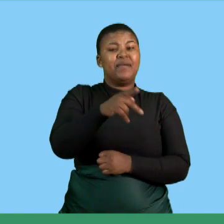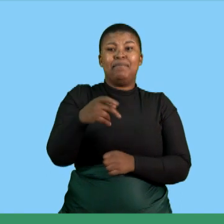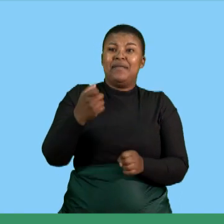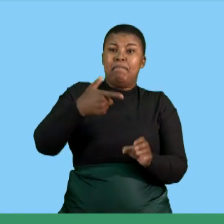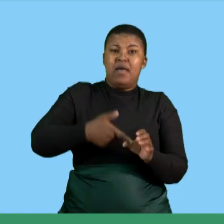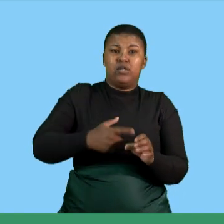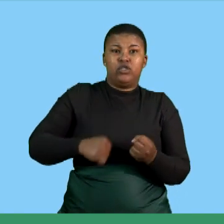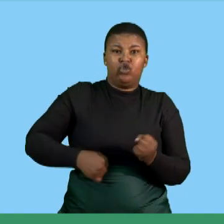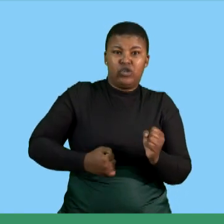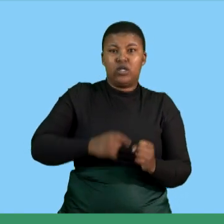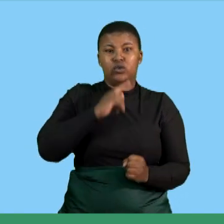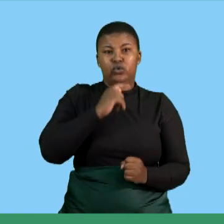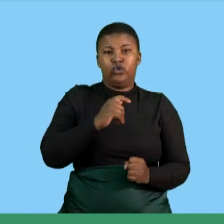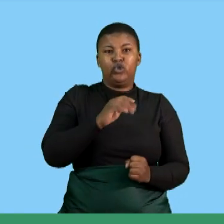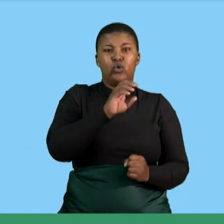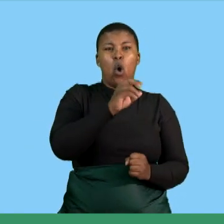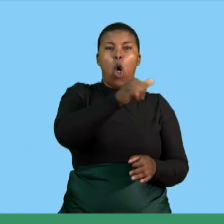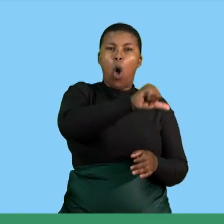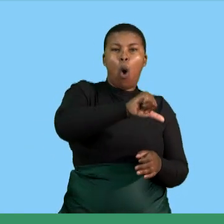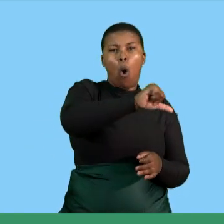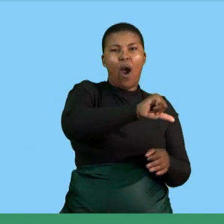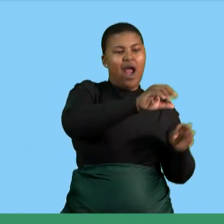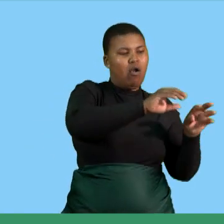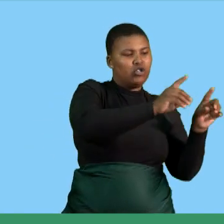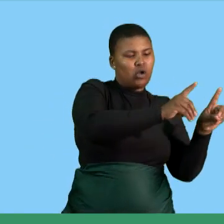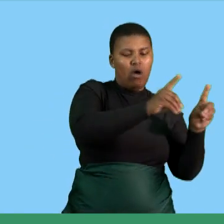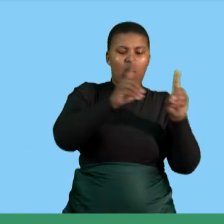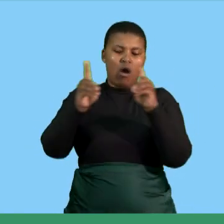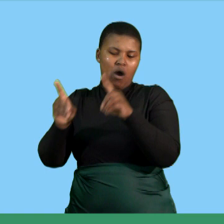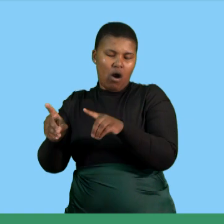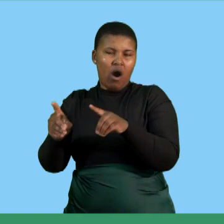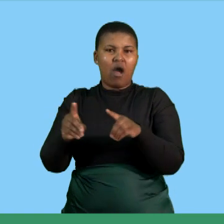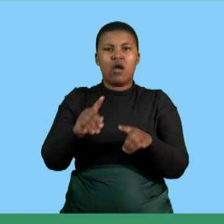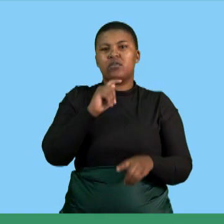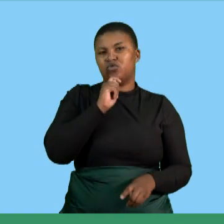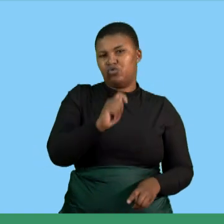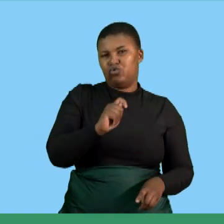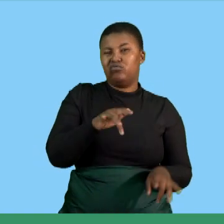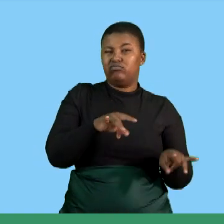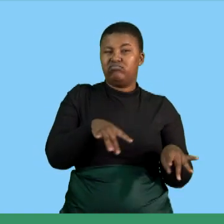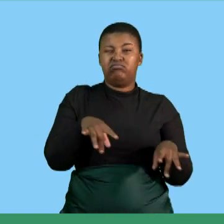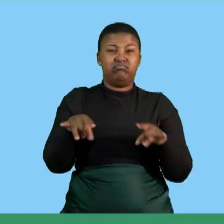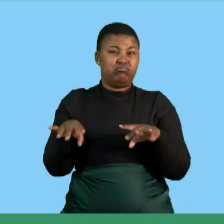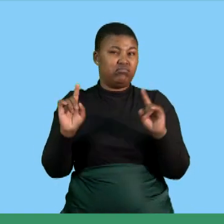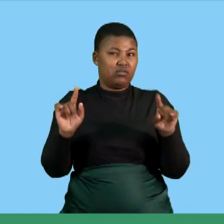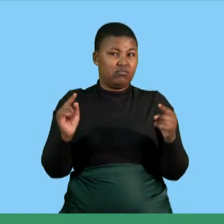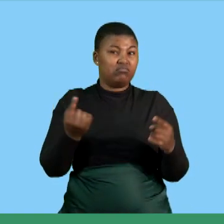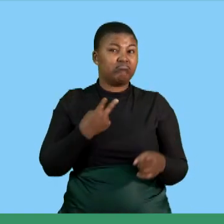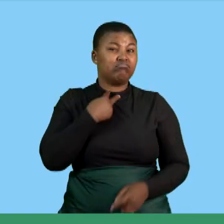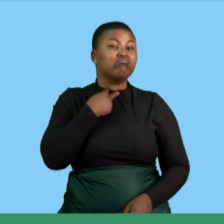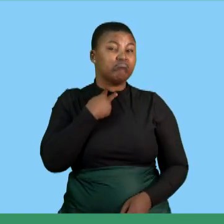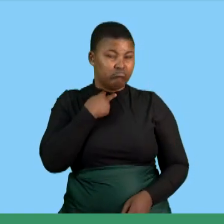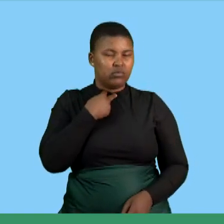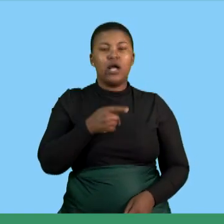struggled to import oil needed for petrol production. So this is, of course, something that is